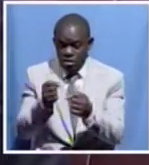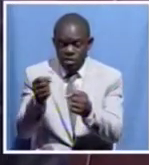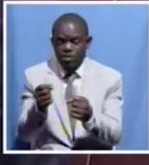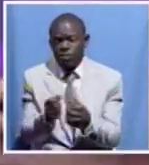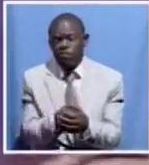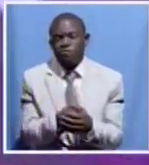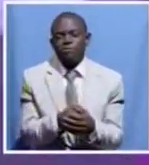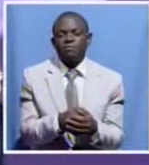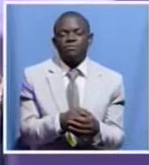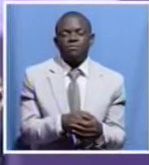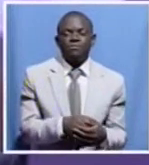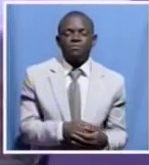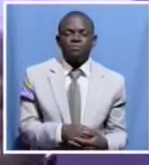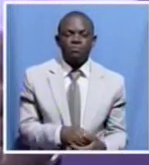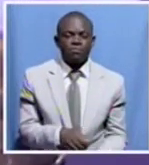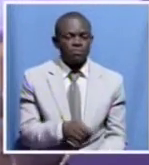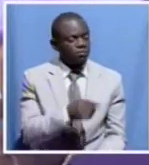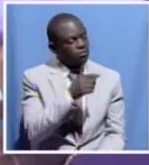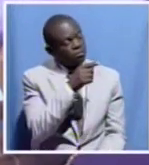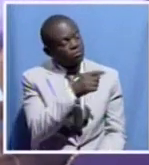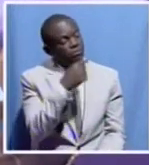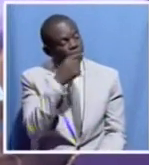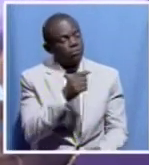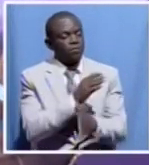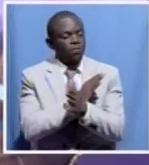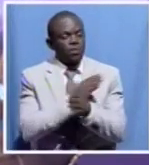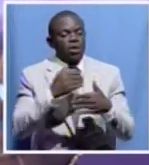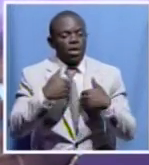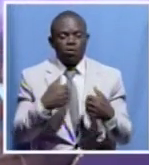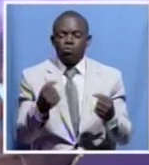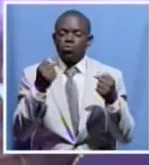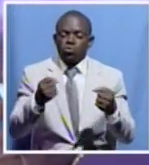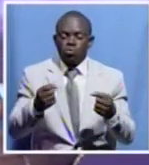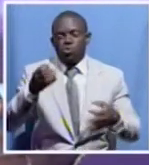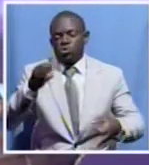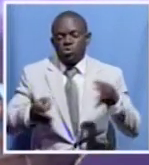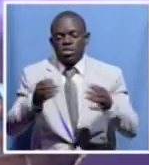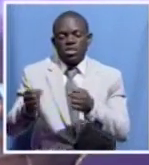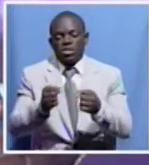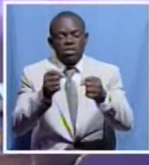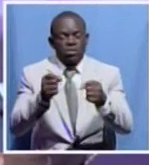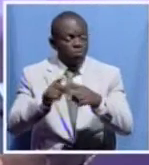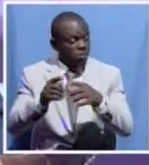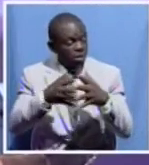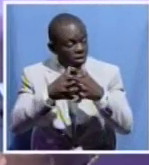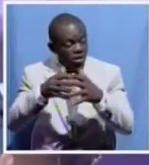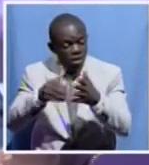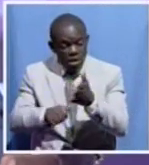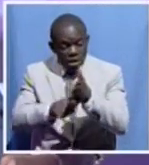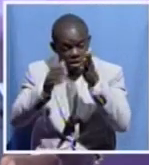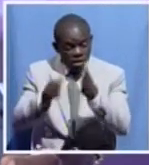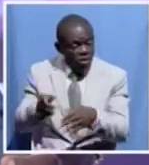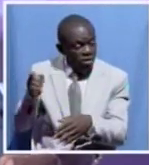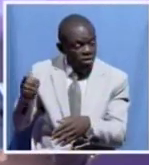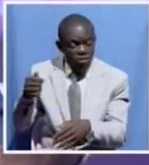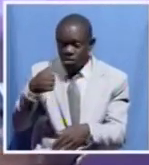talking about a strong judicial system, but these are the issues that the U.S. ambassador spoke to and said really he didn't